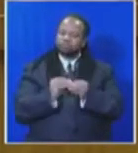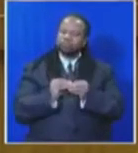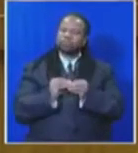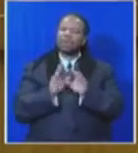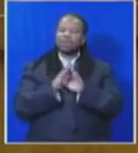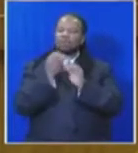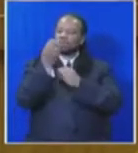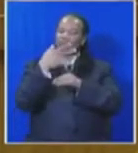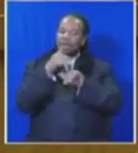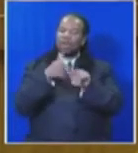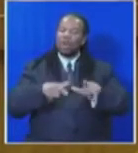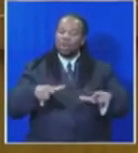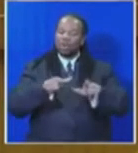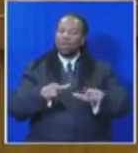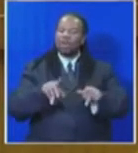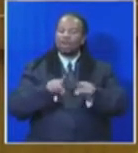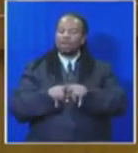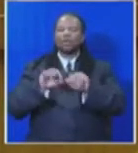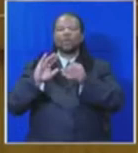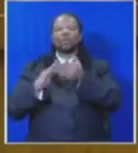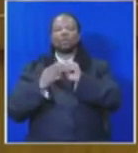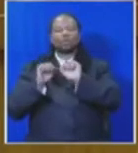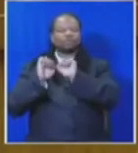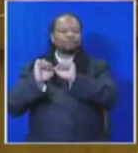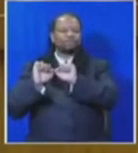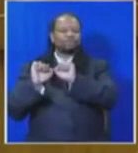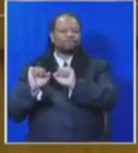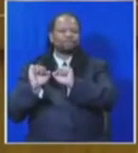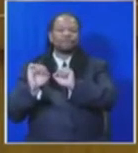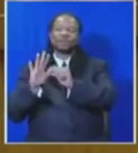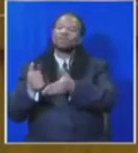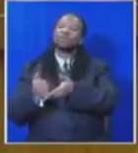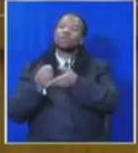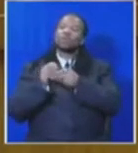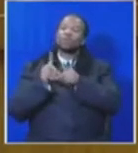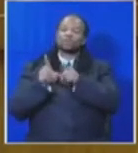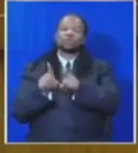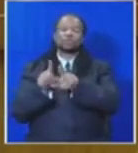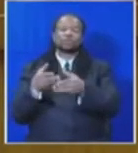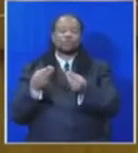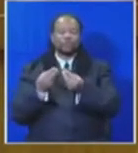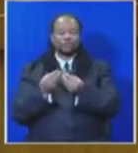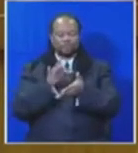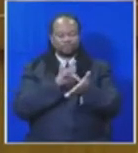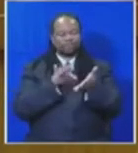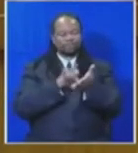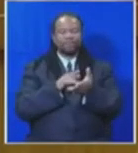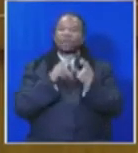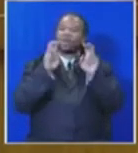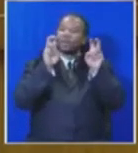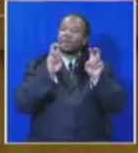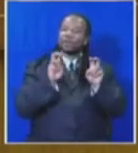energy locally and community ownership. Renewables provide an opportunity for greater decentralization of energy, the use